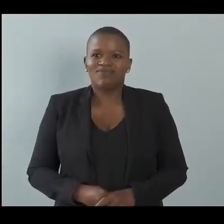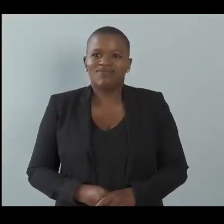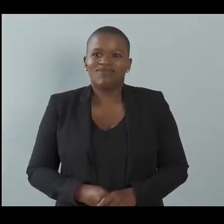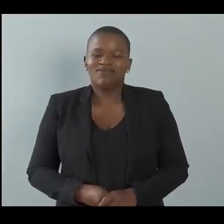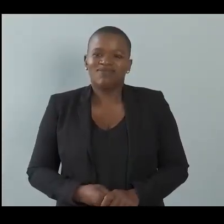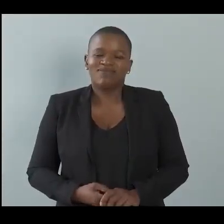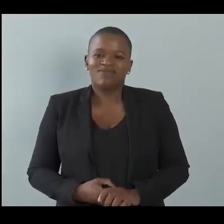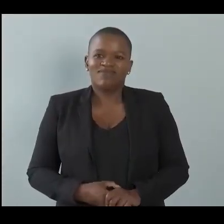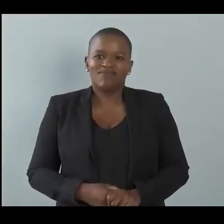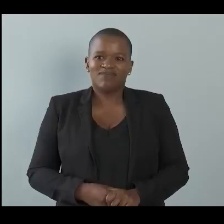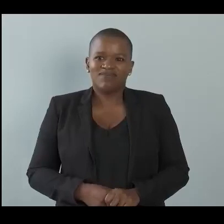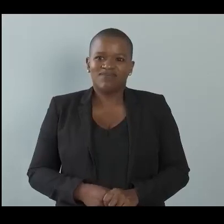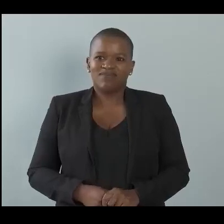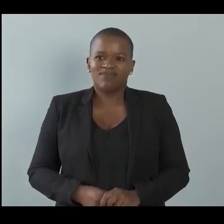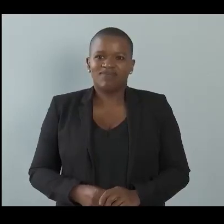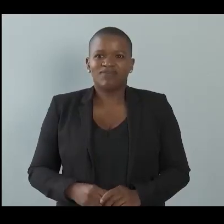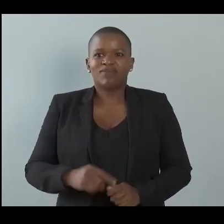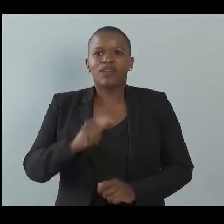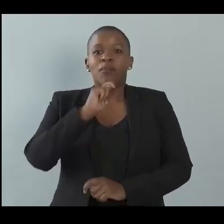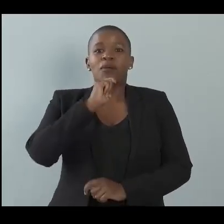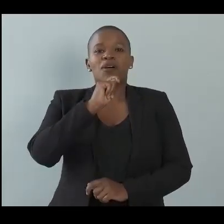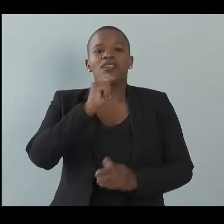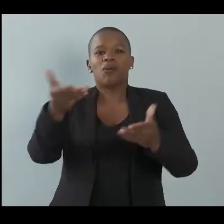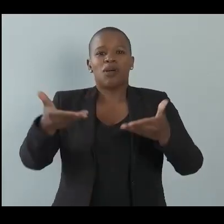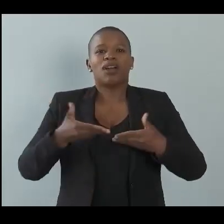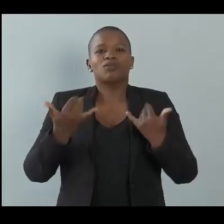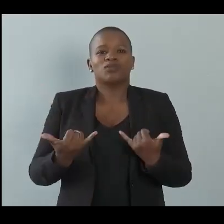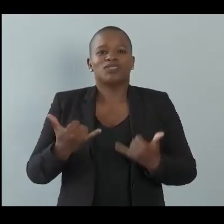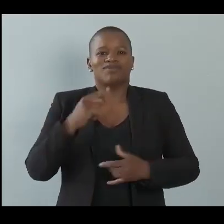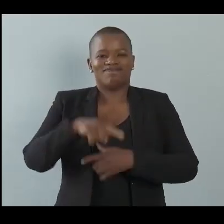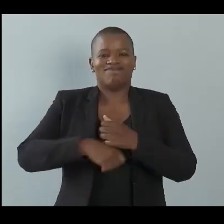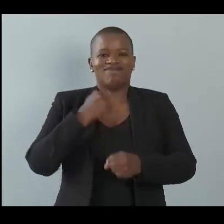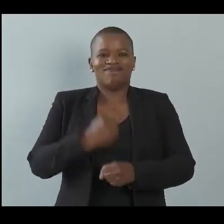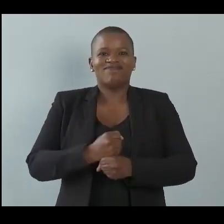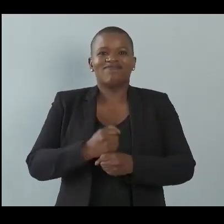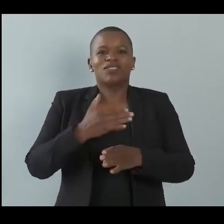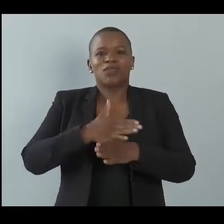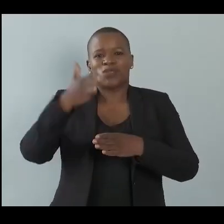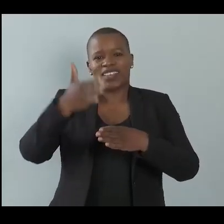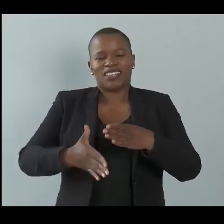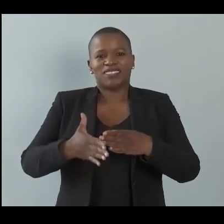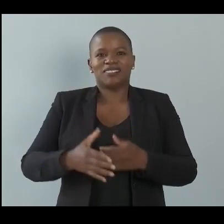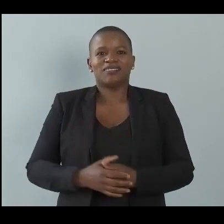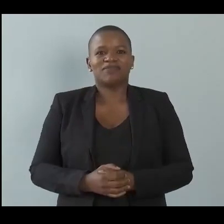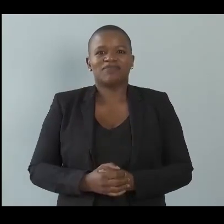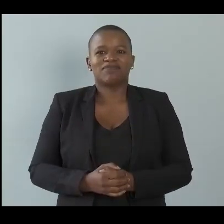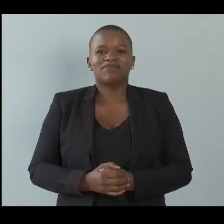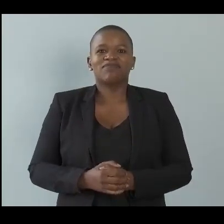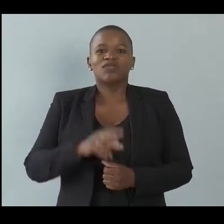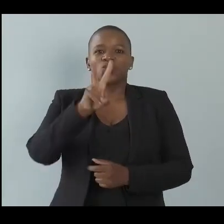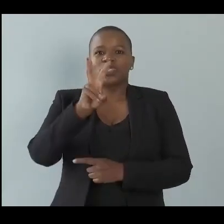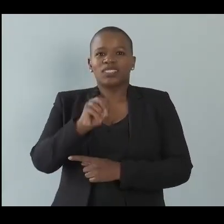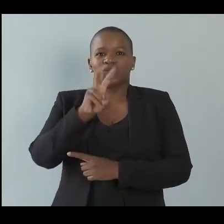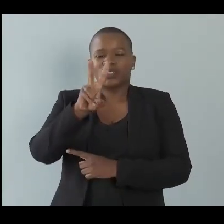Good morning and welcome to Altron's half-year results for the period ended 31 August 2023. My name is